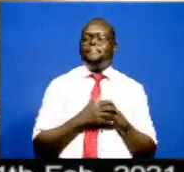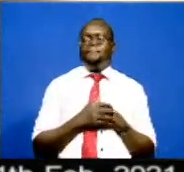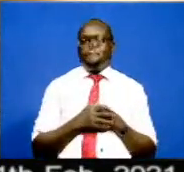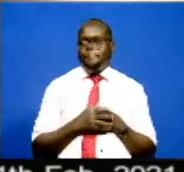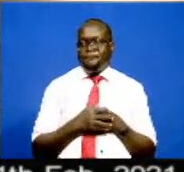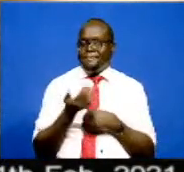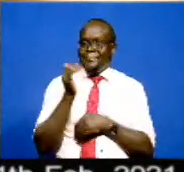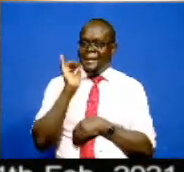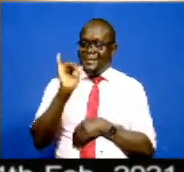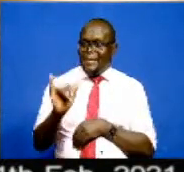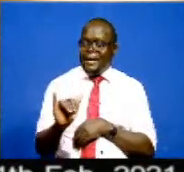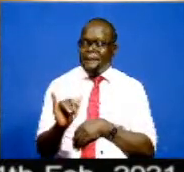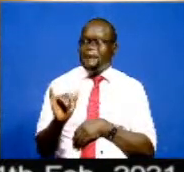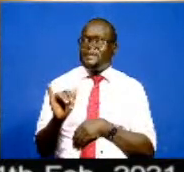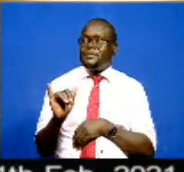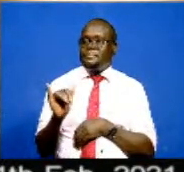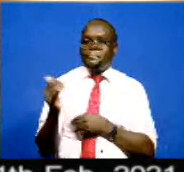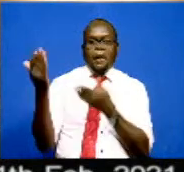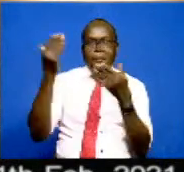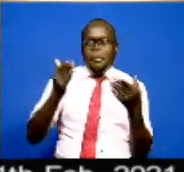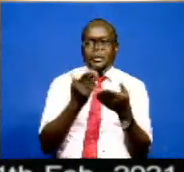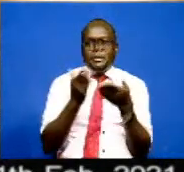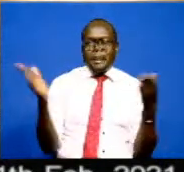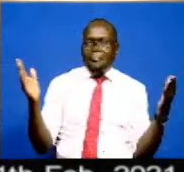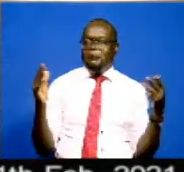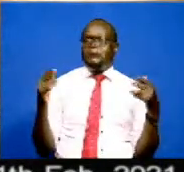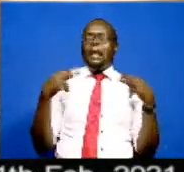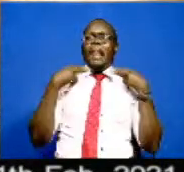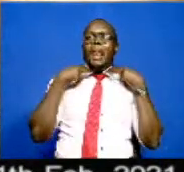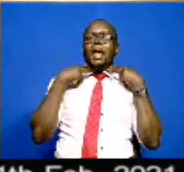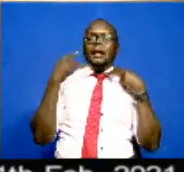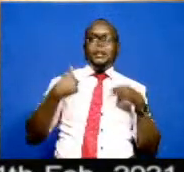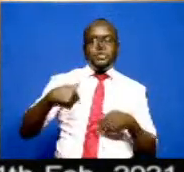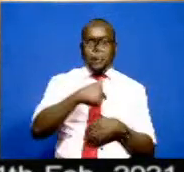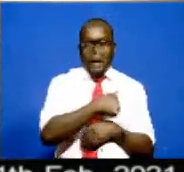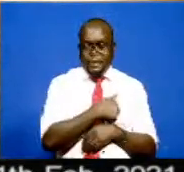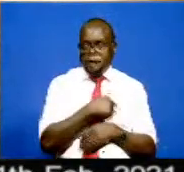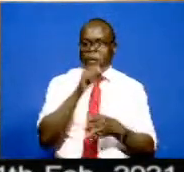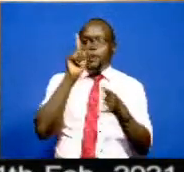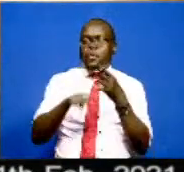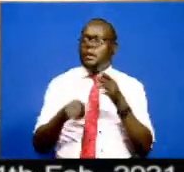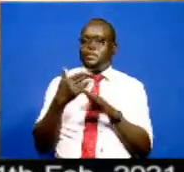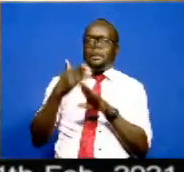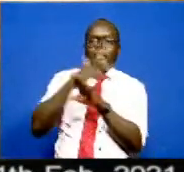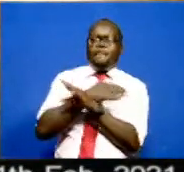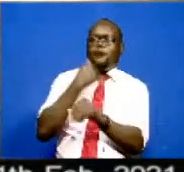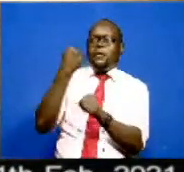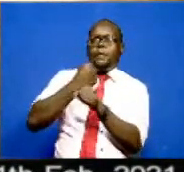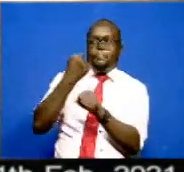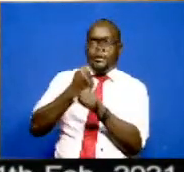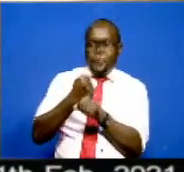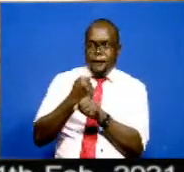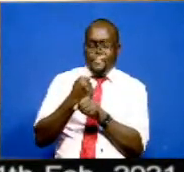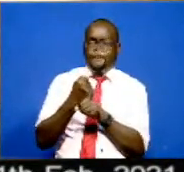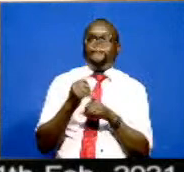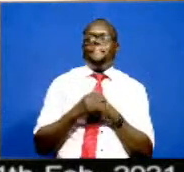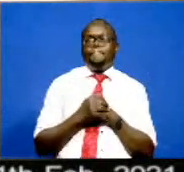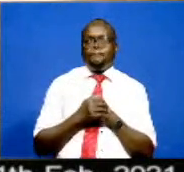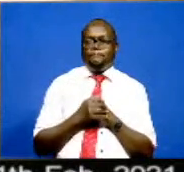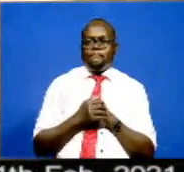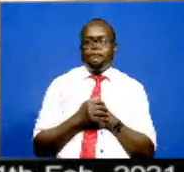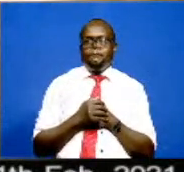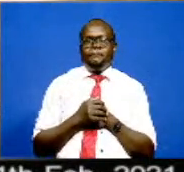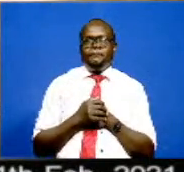So that puts quite some strain on what we have been used to